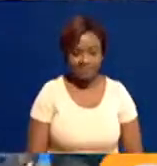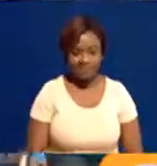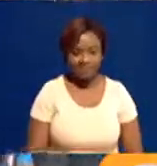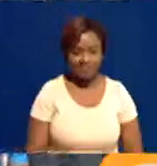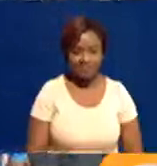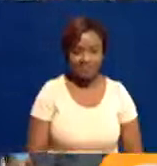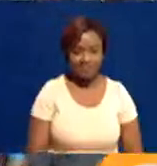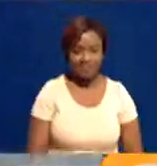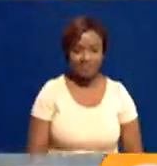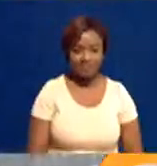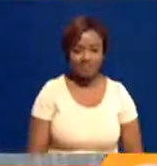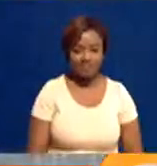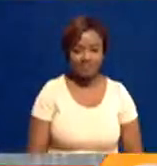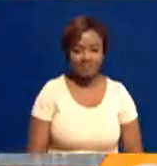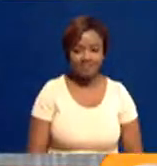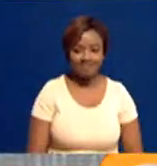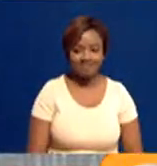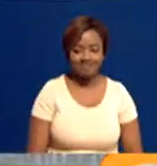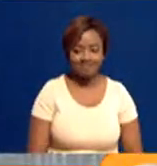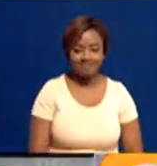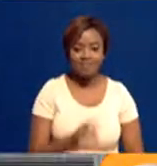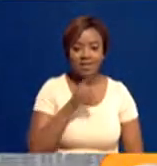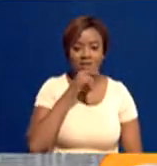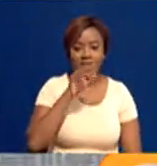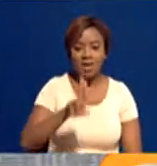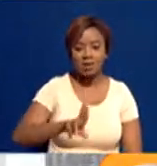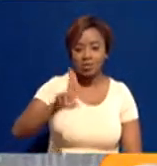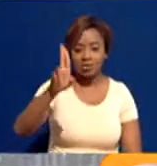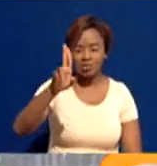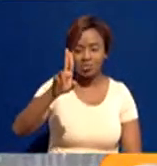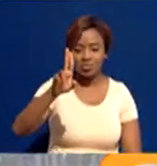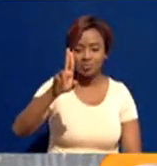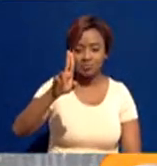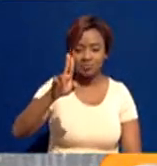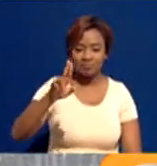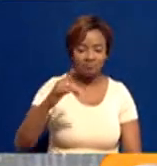Manchester United stormed to the next round of